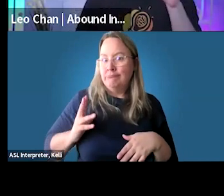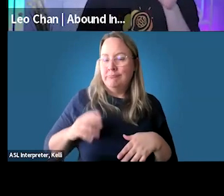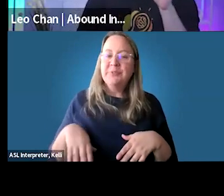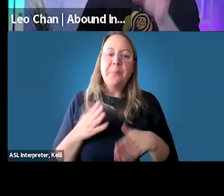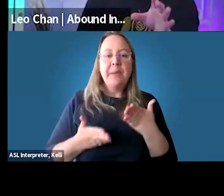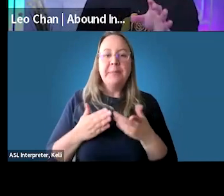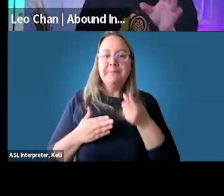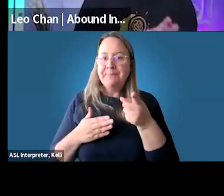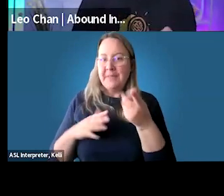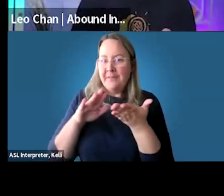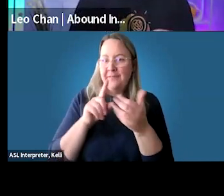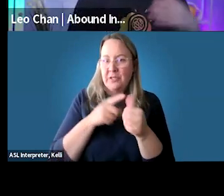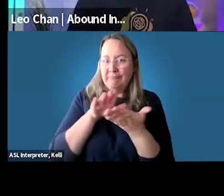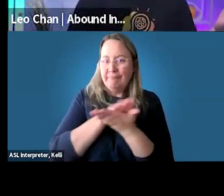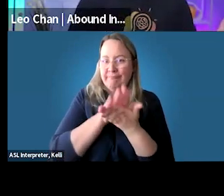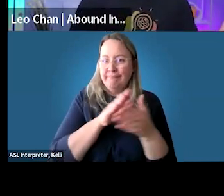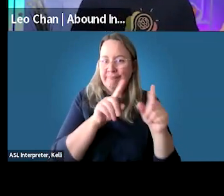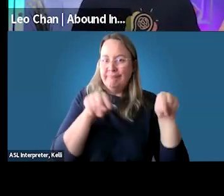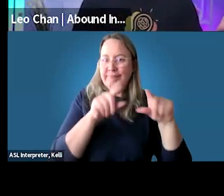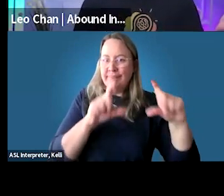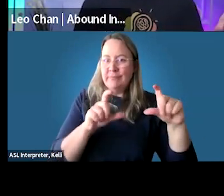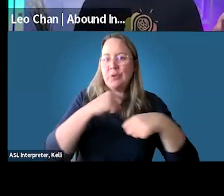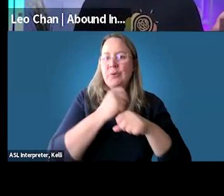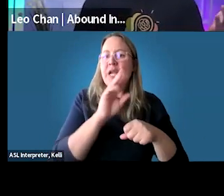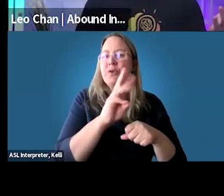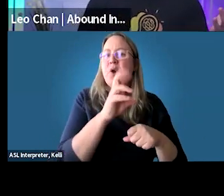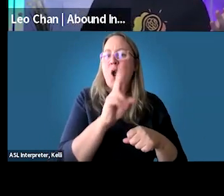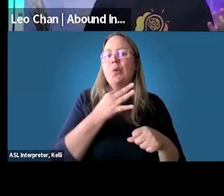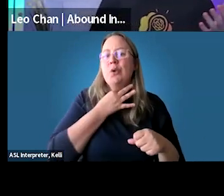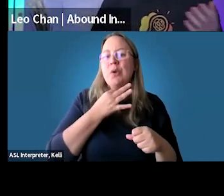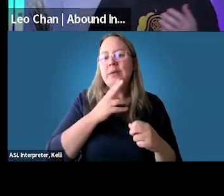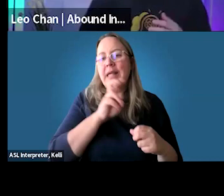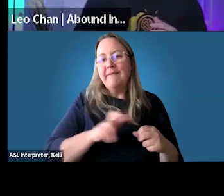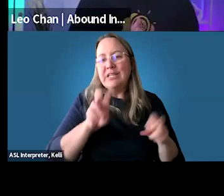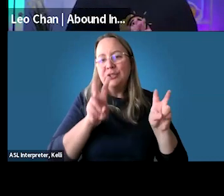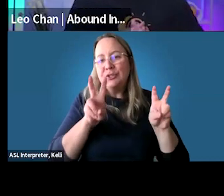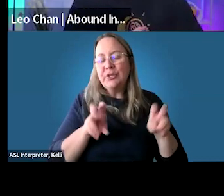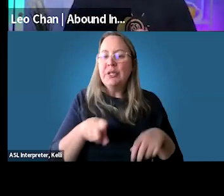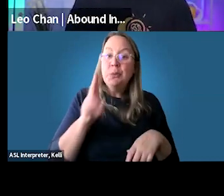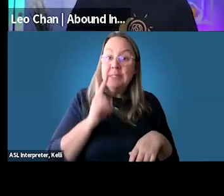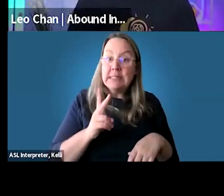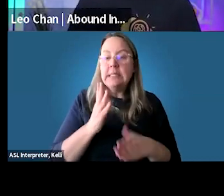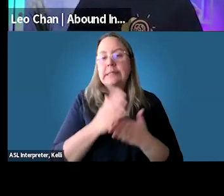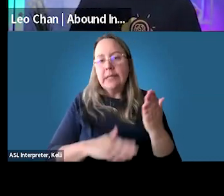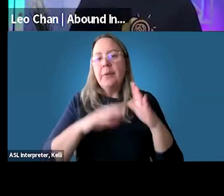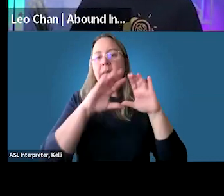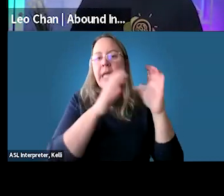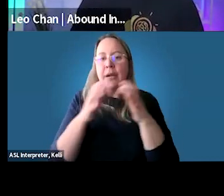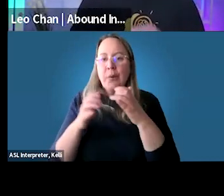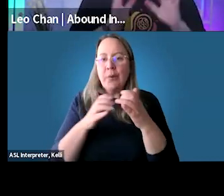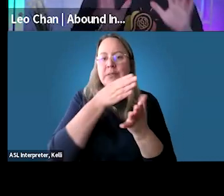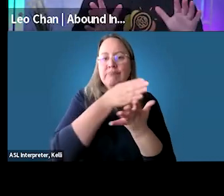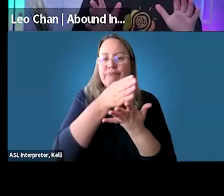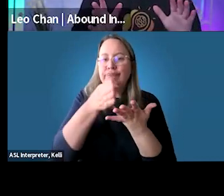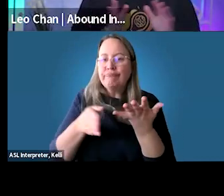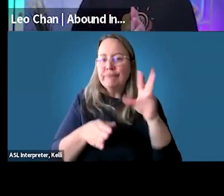first sheet in your worksheet is called Create Your Own Curiosity Adventure. And you will see some categories there.